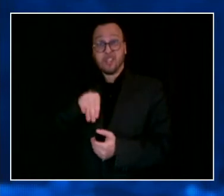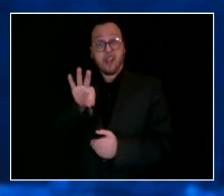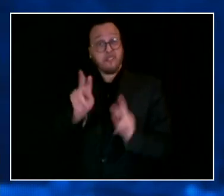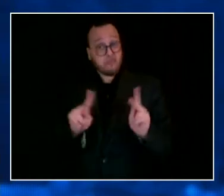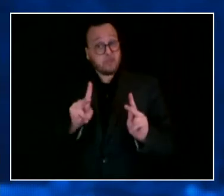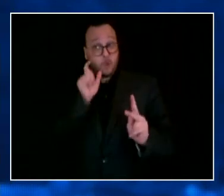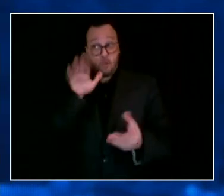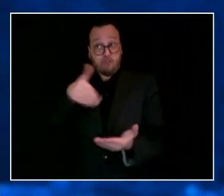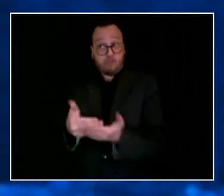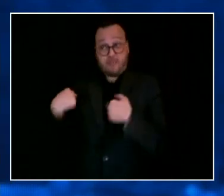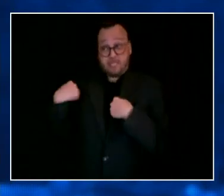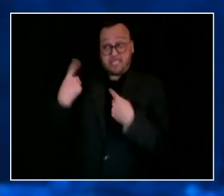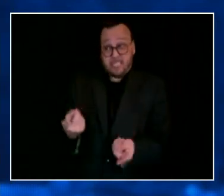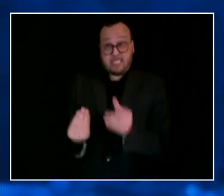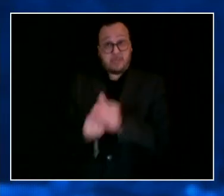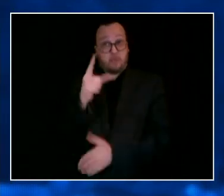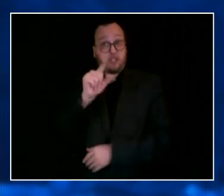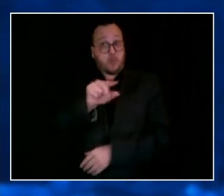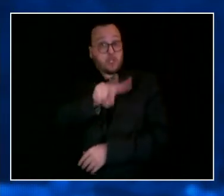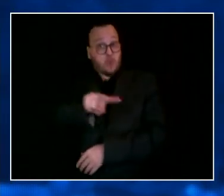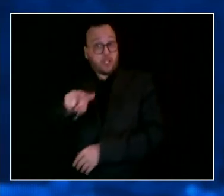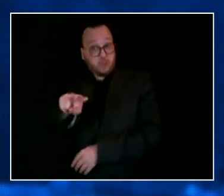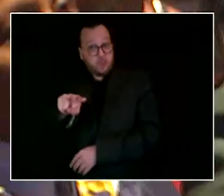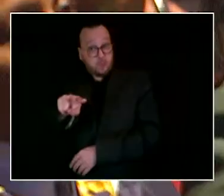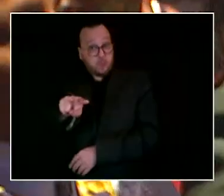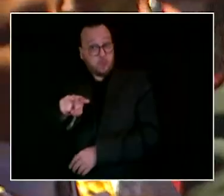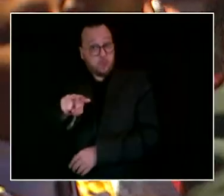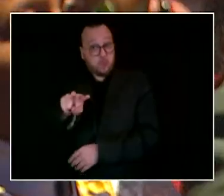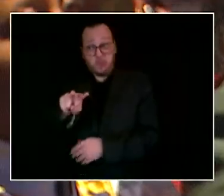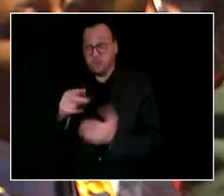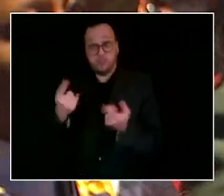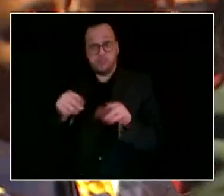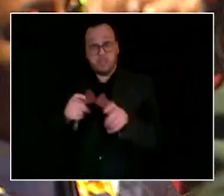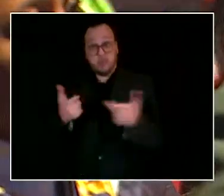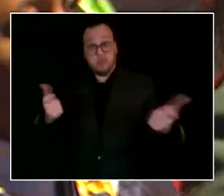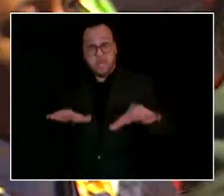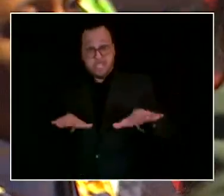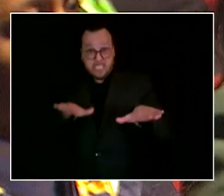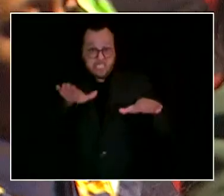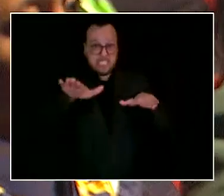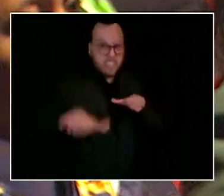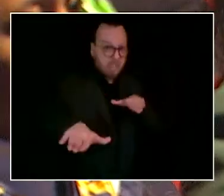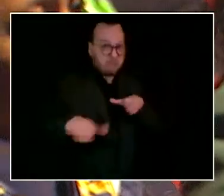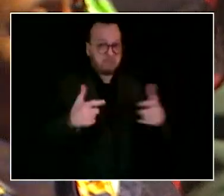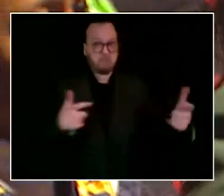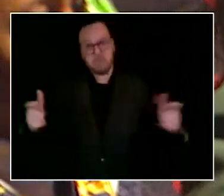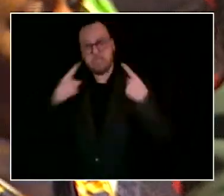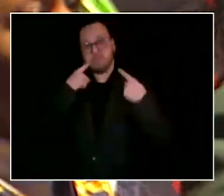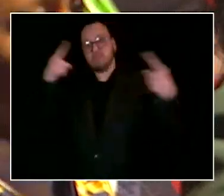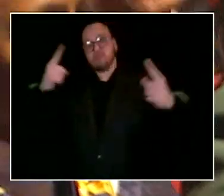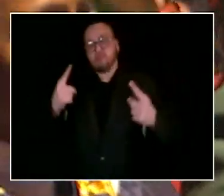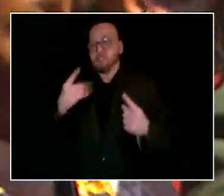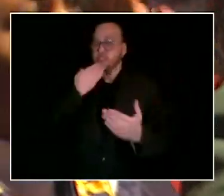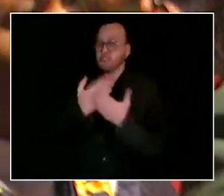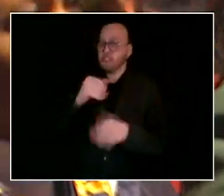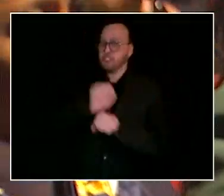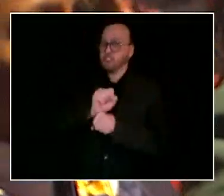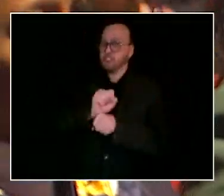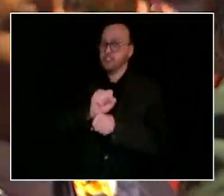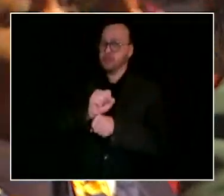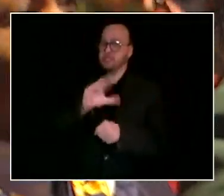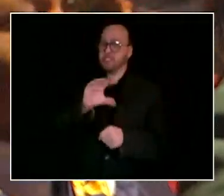the spring of 2022, taking a major step and a major achievement. Good job, Chief of Staff Camille Joseph,